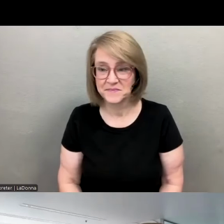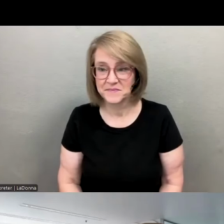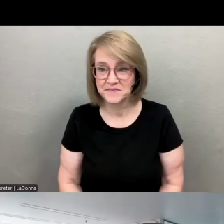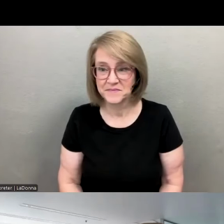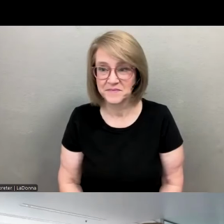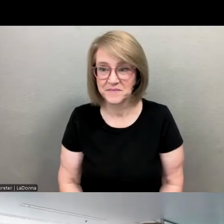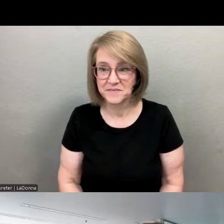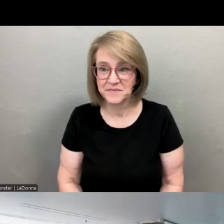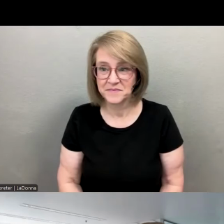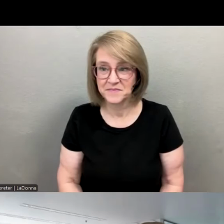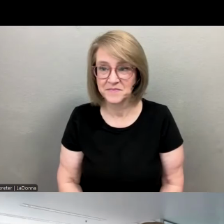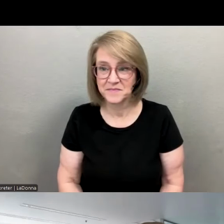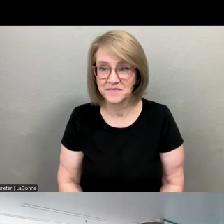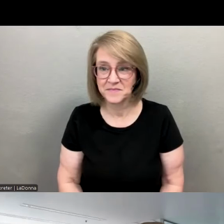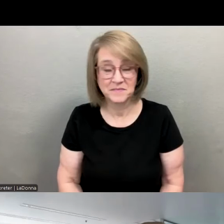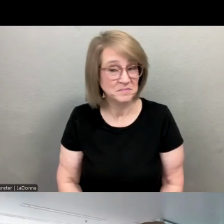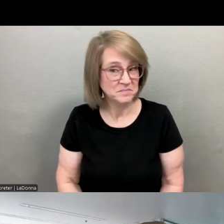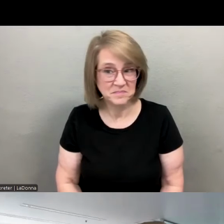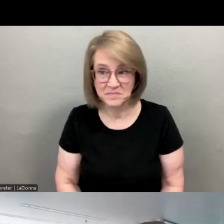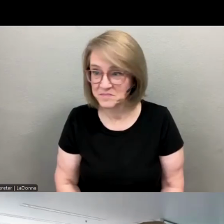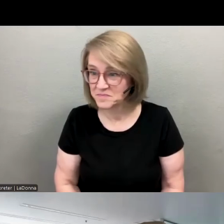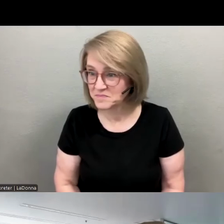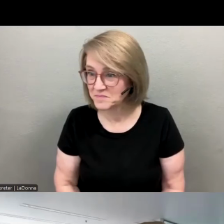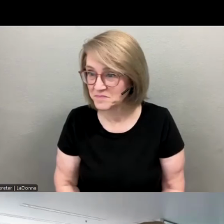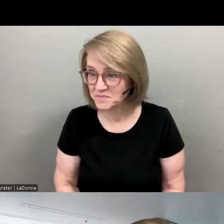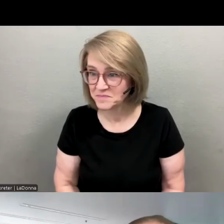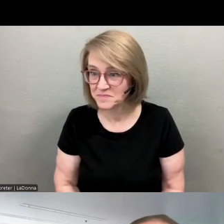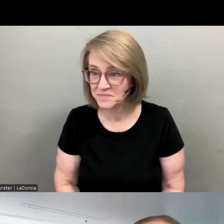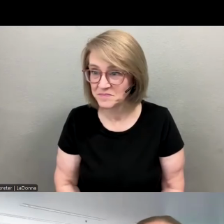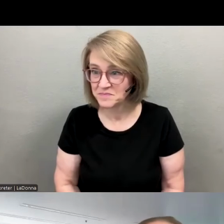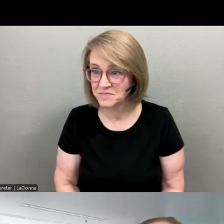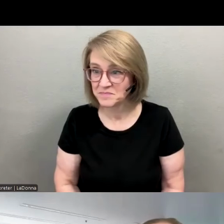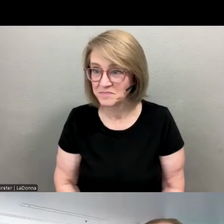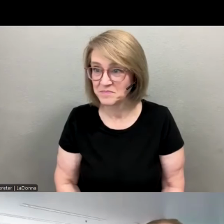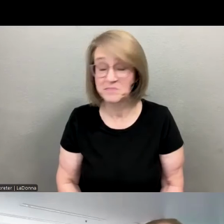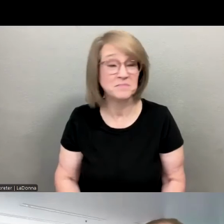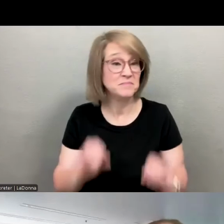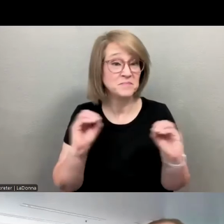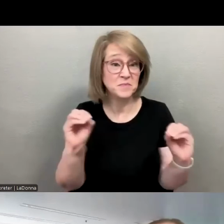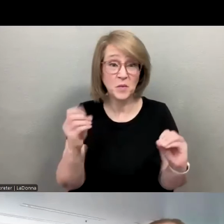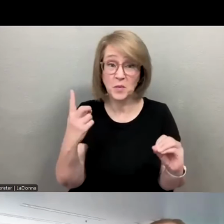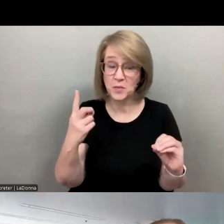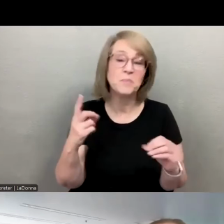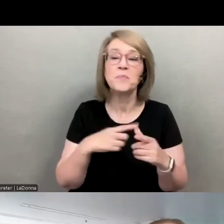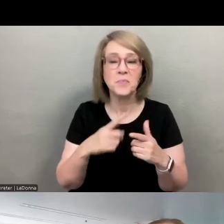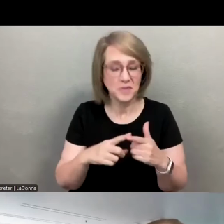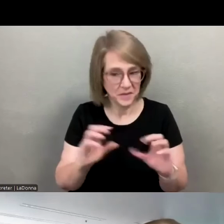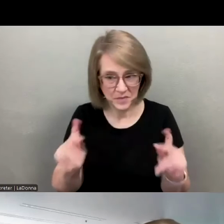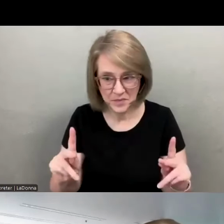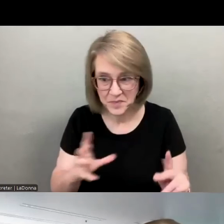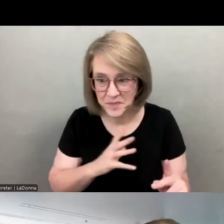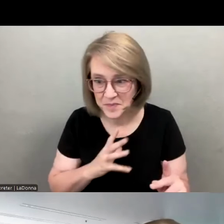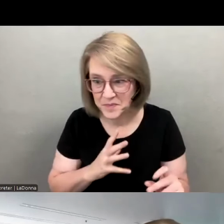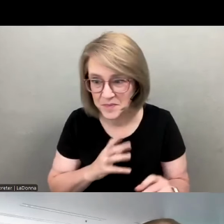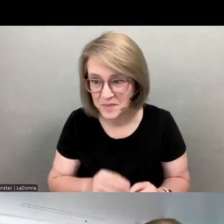Oh, I don't see any volunteers. All right, well, I think we're going to herd everybody here